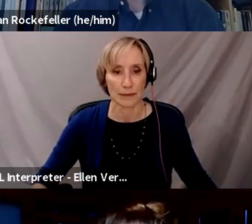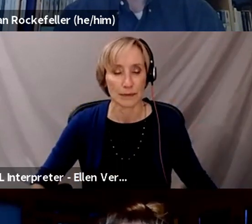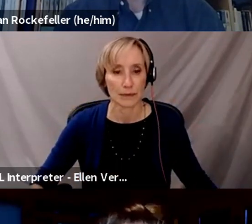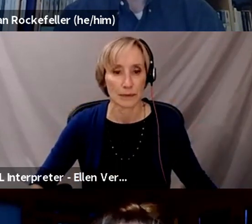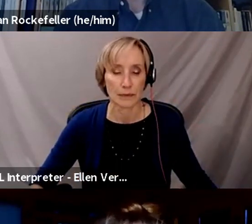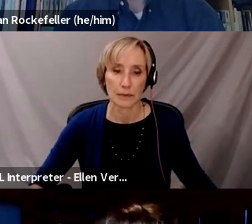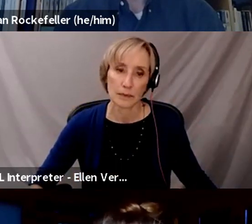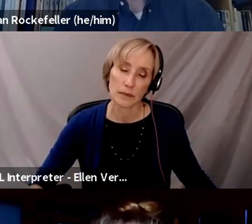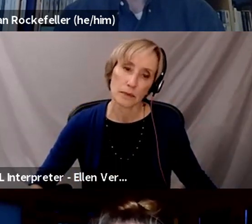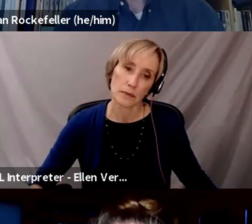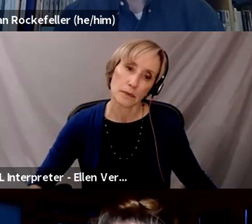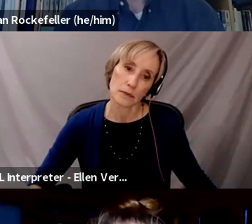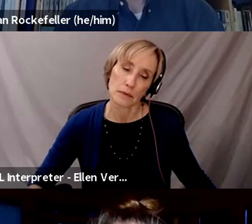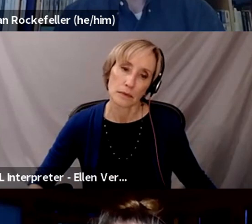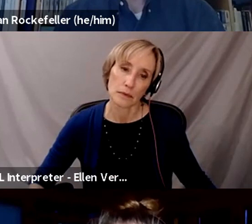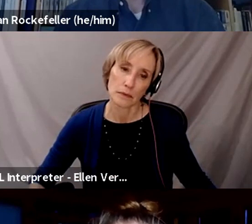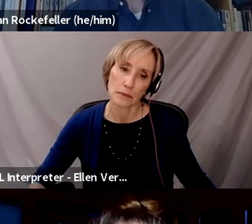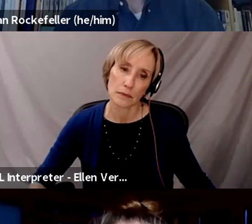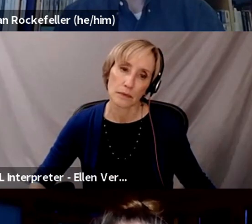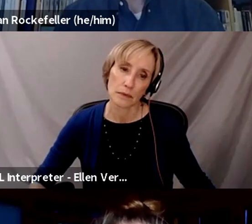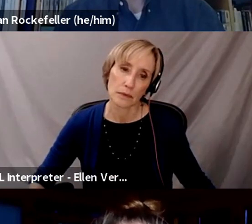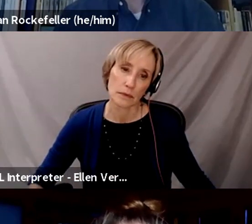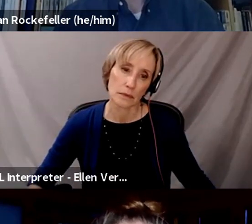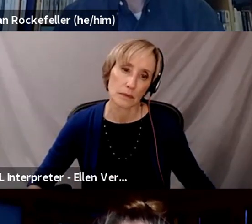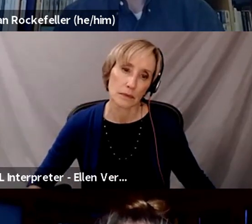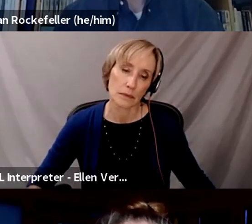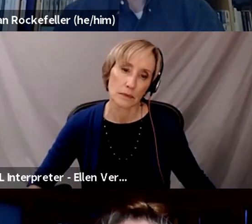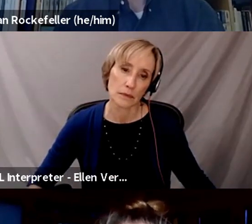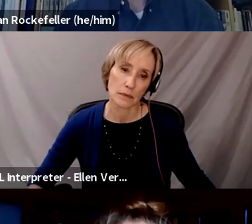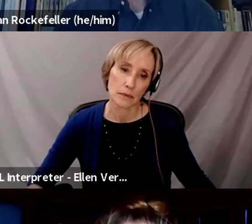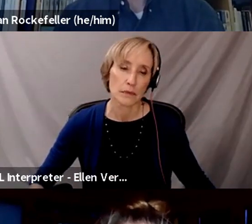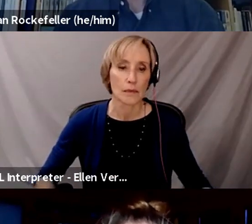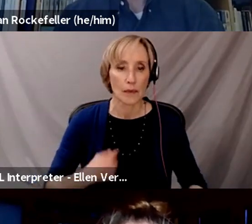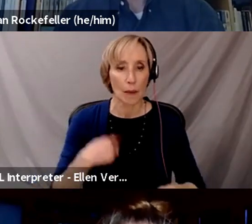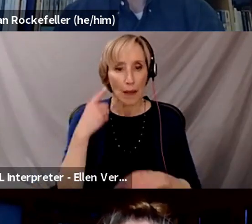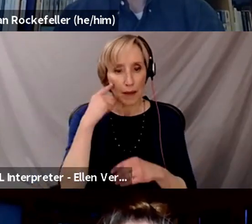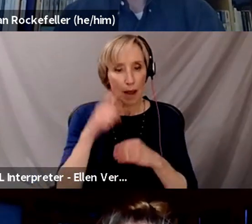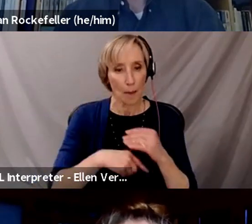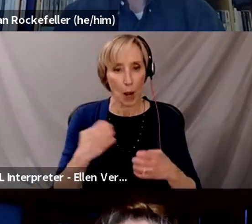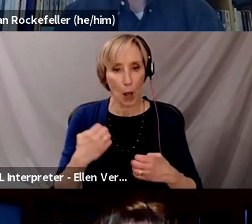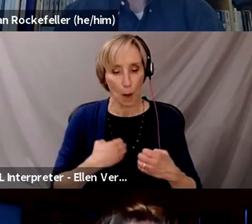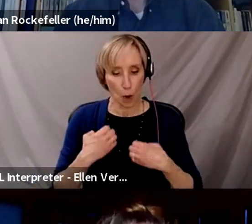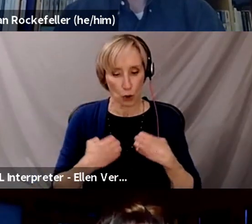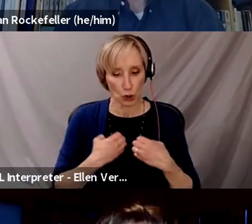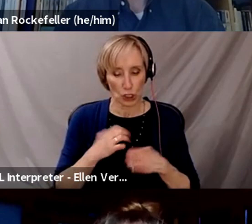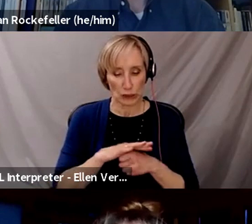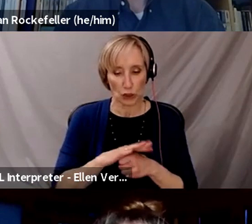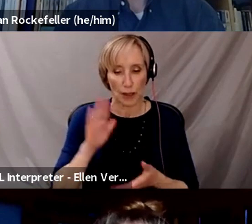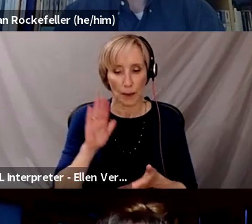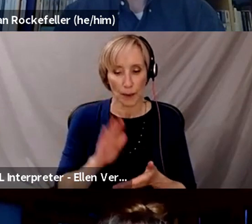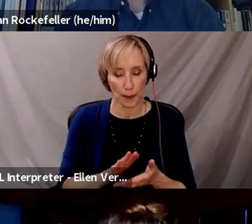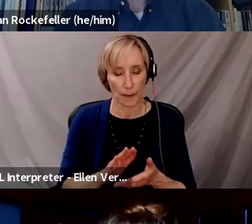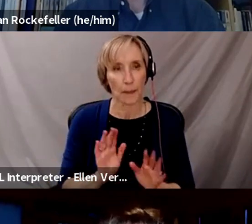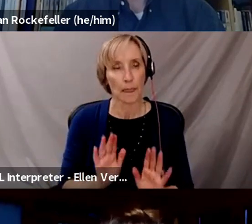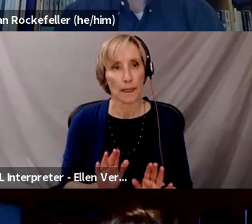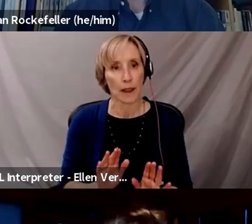something that could be a less emotional distressing in an environment I think utilization of pronouns. I think a lot of people